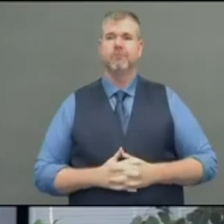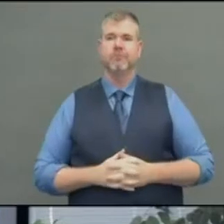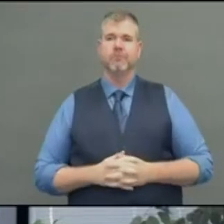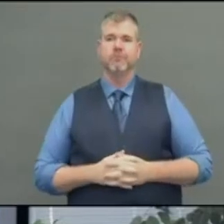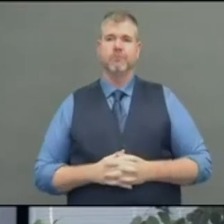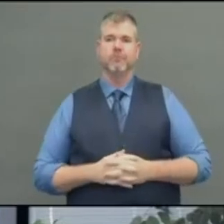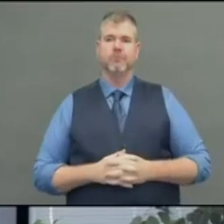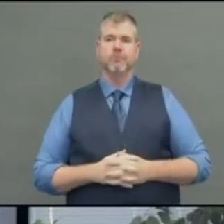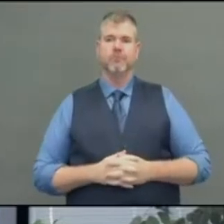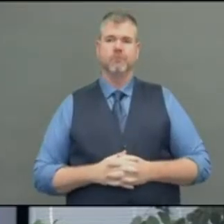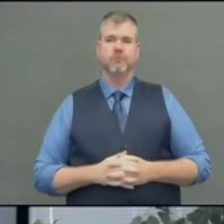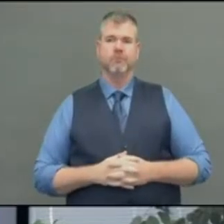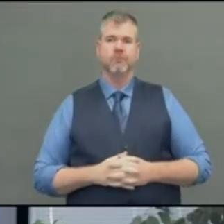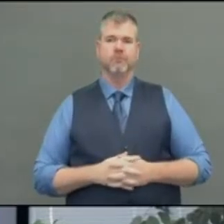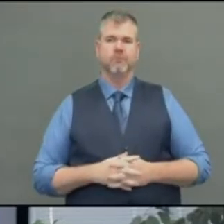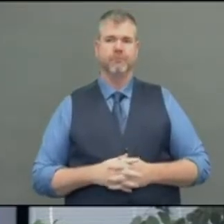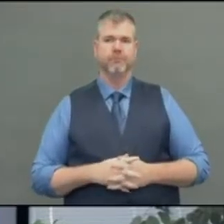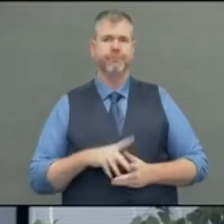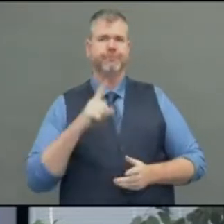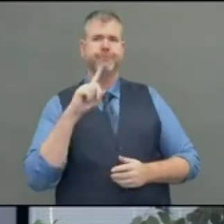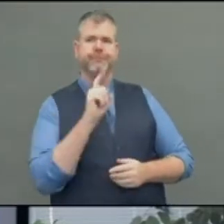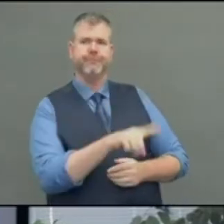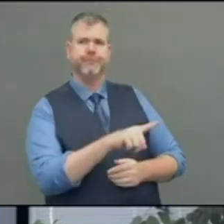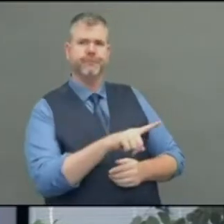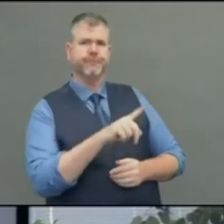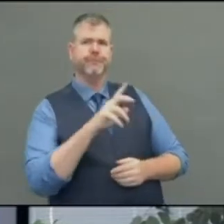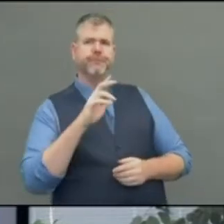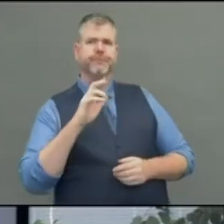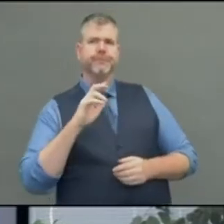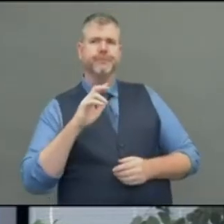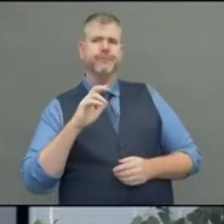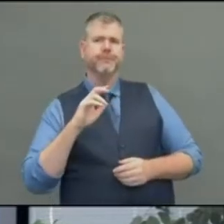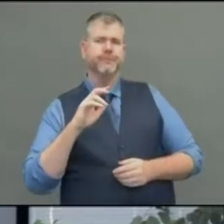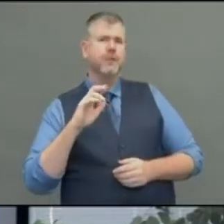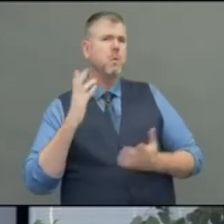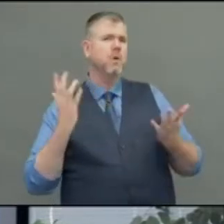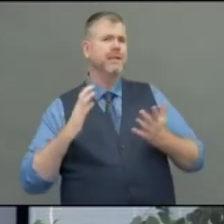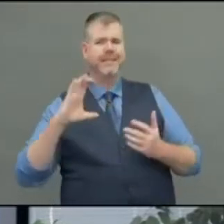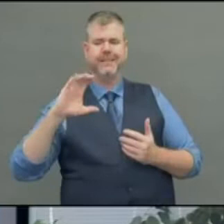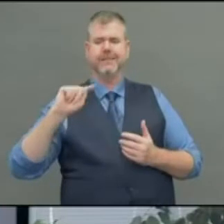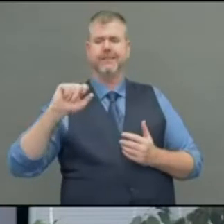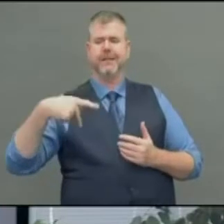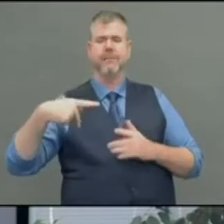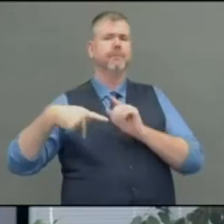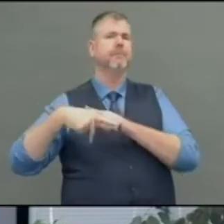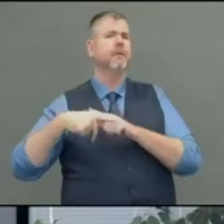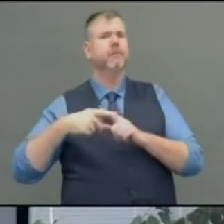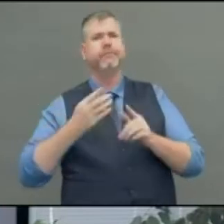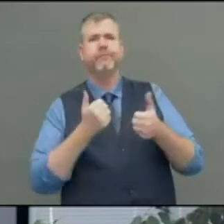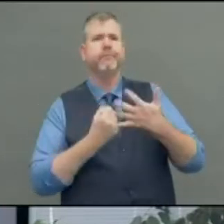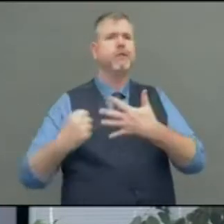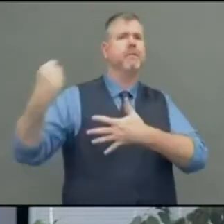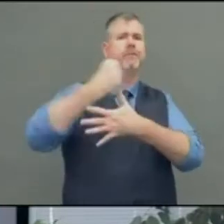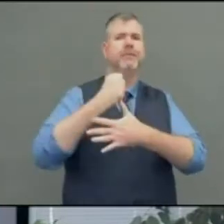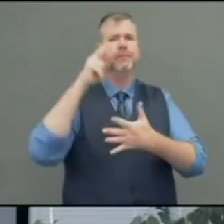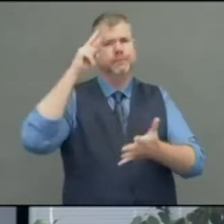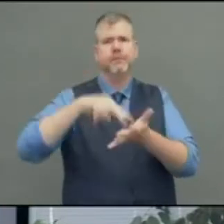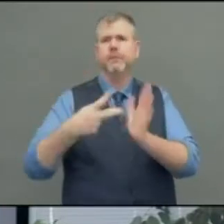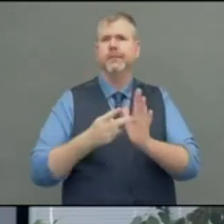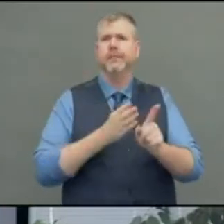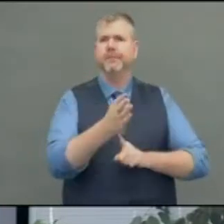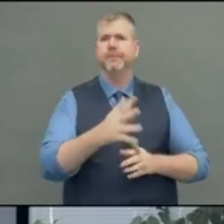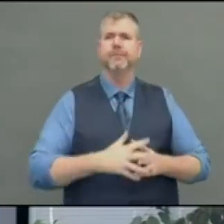primary purpose or goal? Our goal is to ensure that everybody can stay connected, especially during